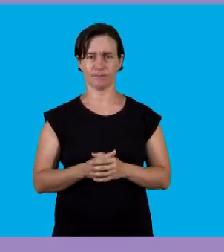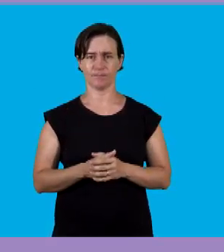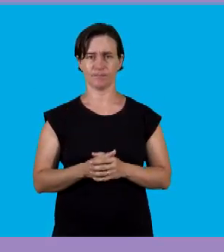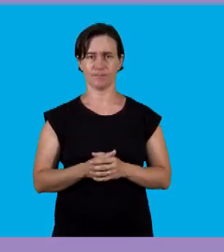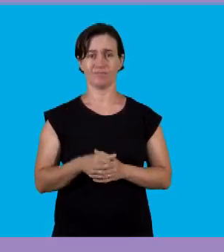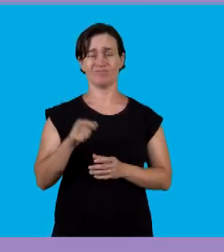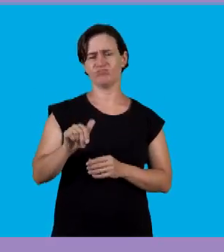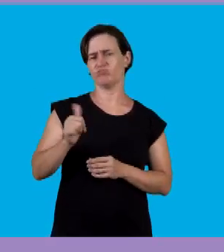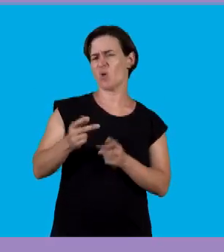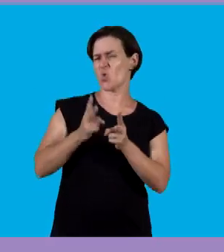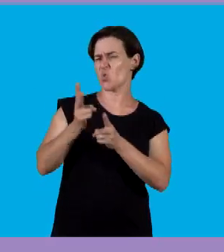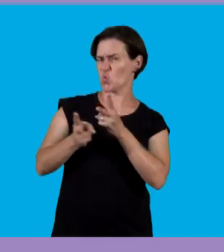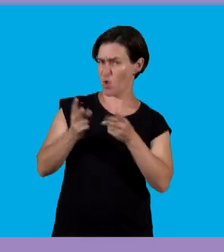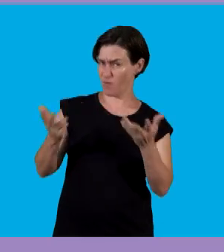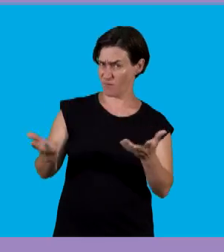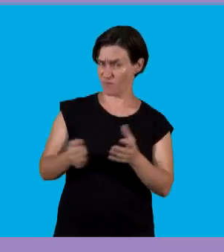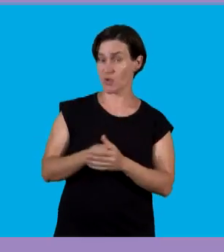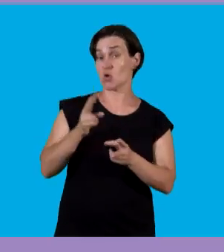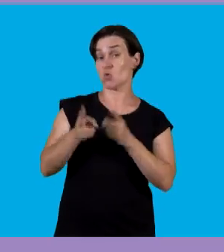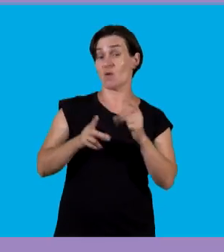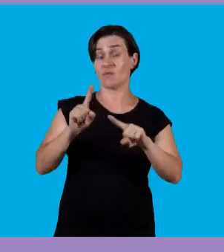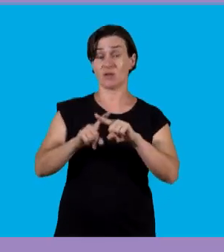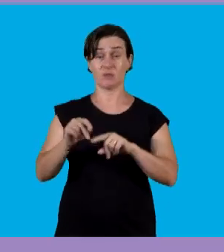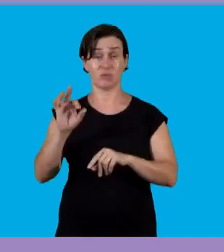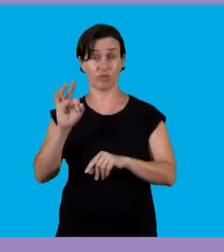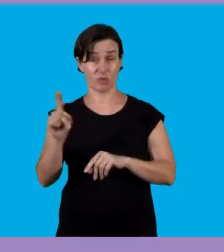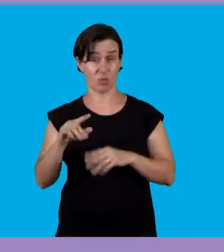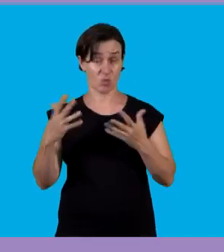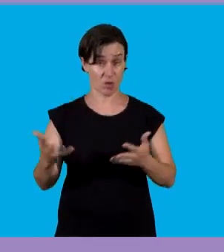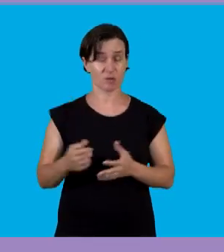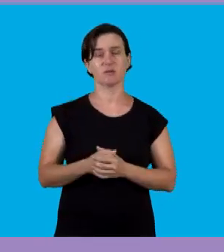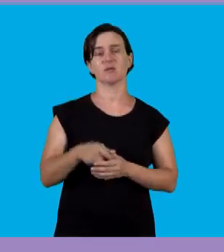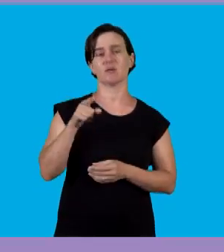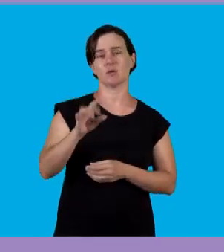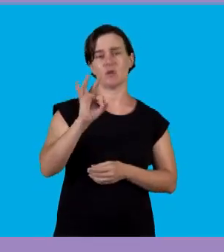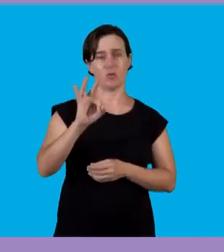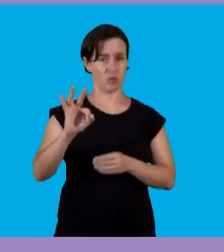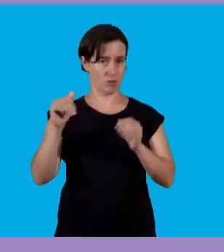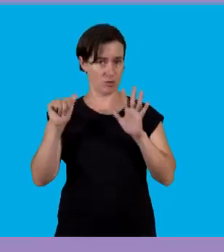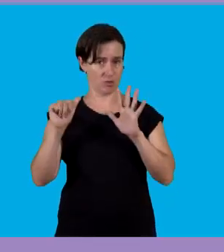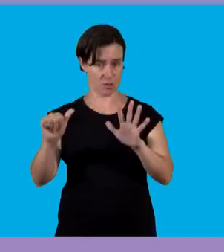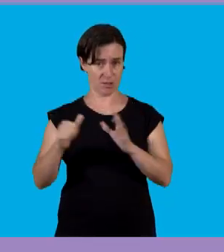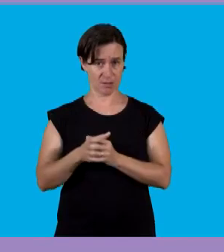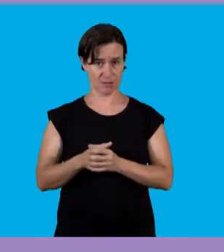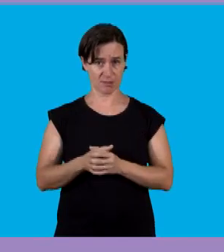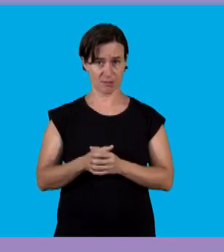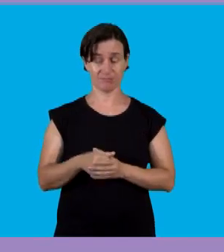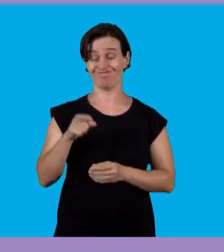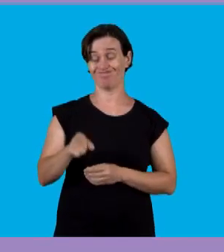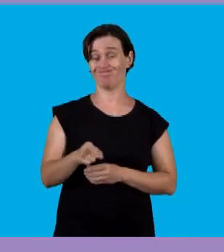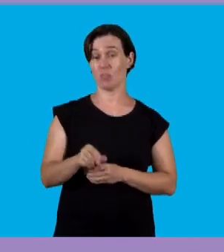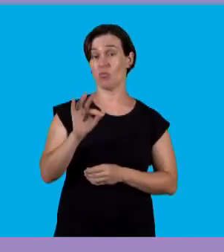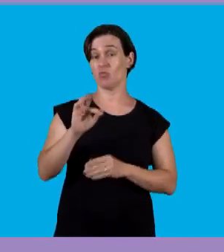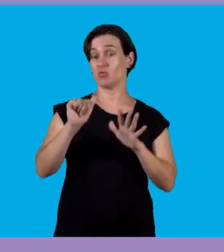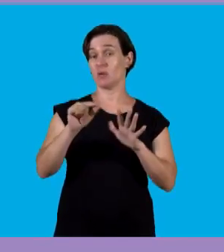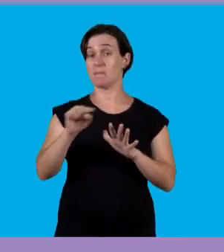26. What about 12 multiplied by 3? Now 12 multiplied by 3 is a 36, and